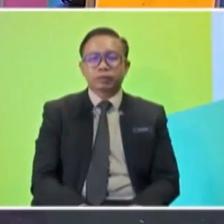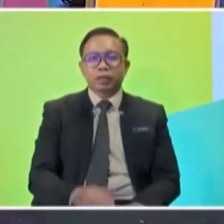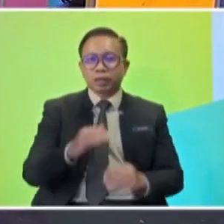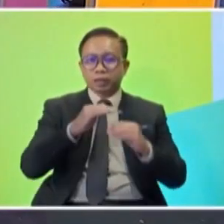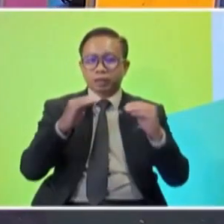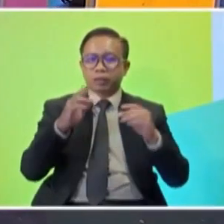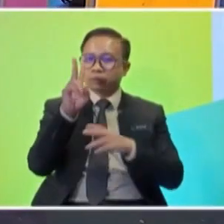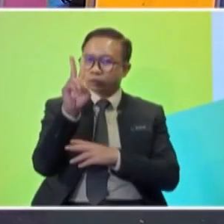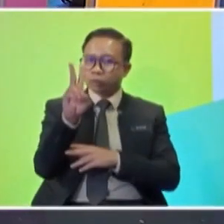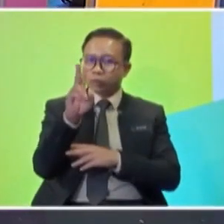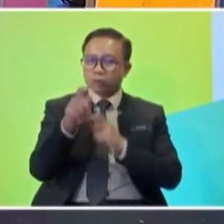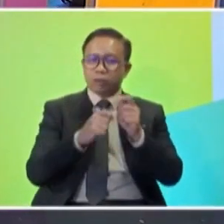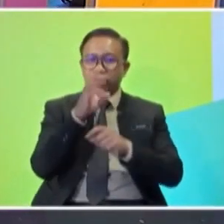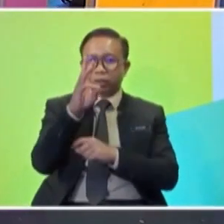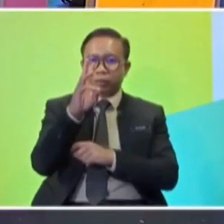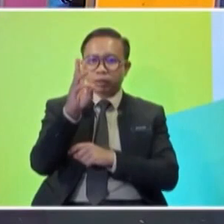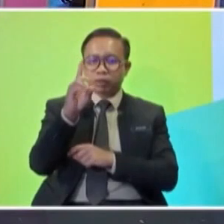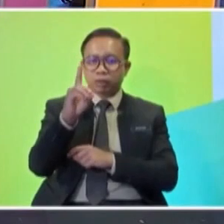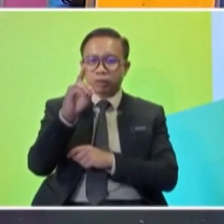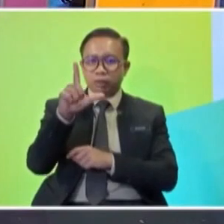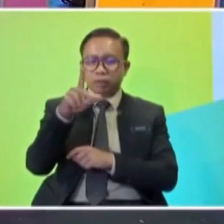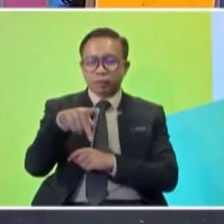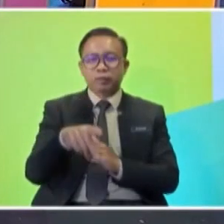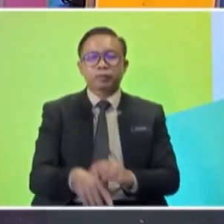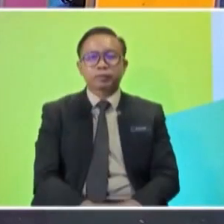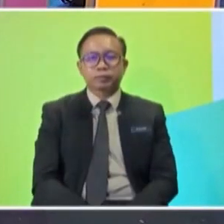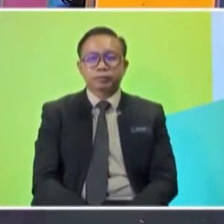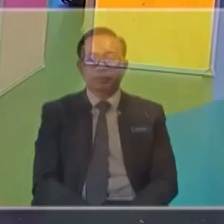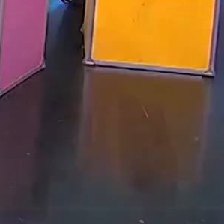2 Mathematics Tahun 6 DLP.